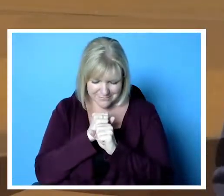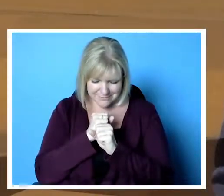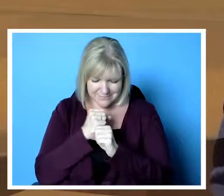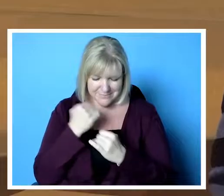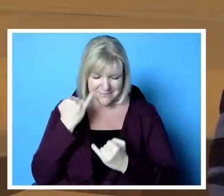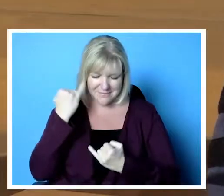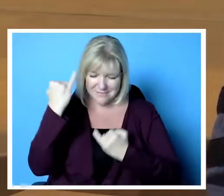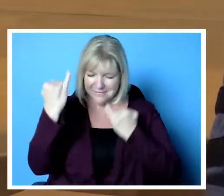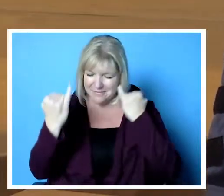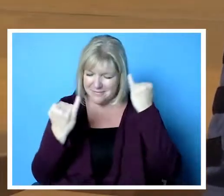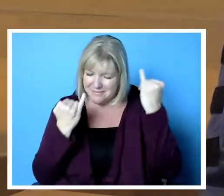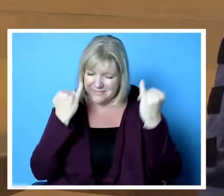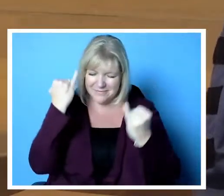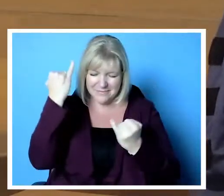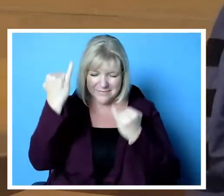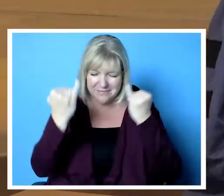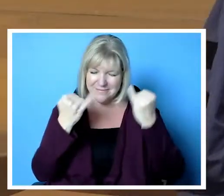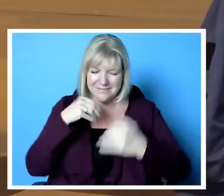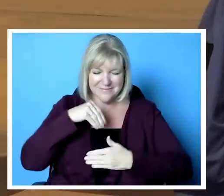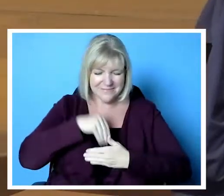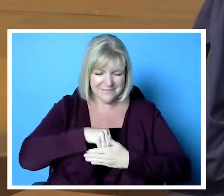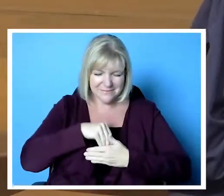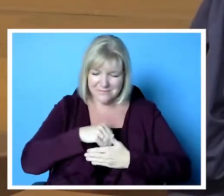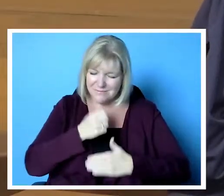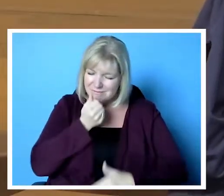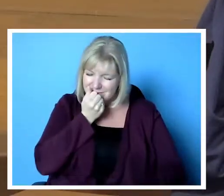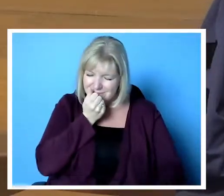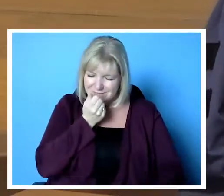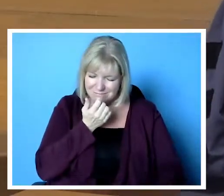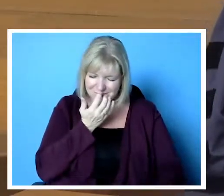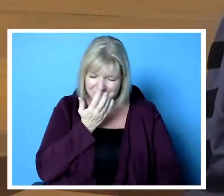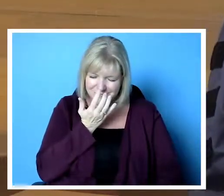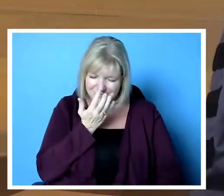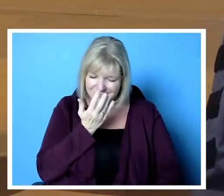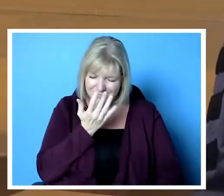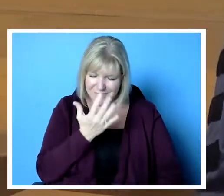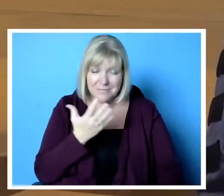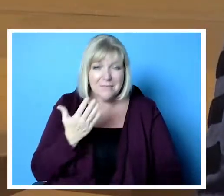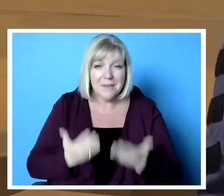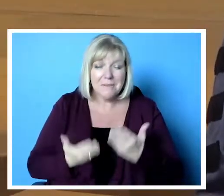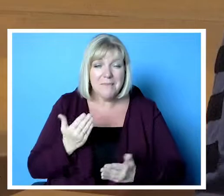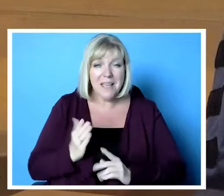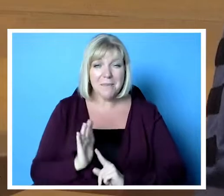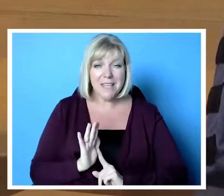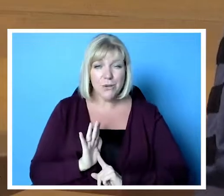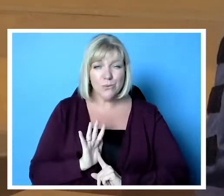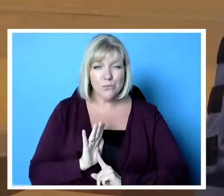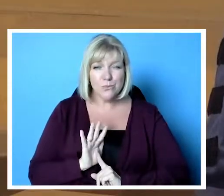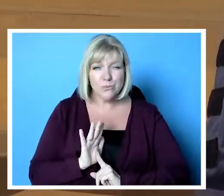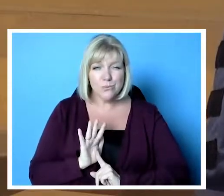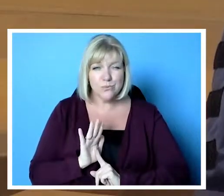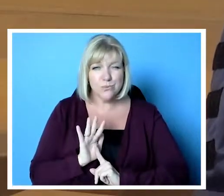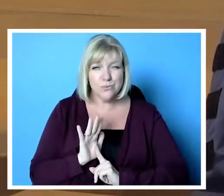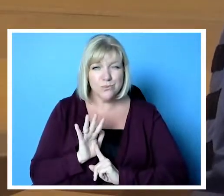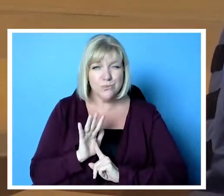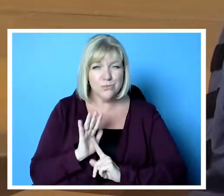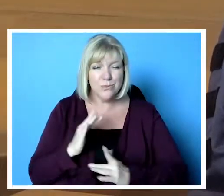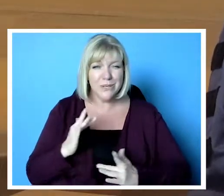Imagine that warmth within you. It may already be aglow with the anticipation of Holy